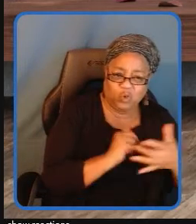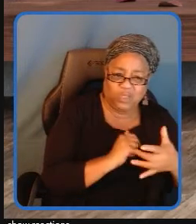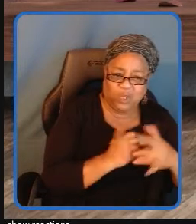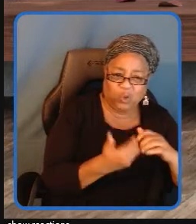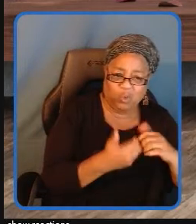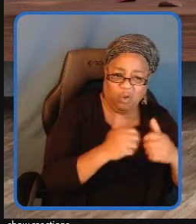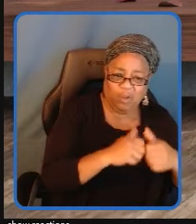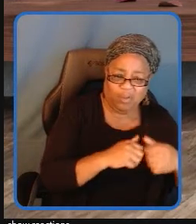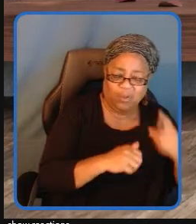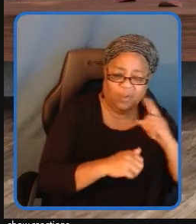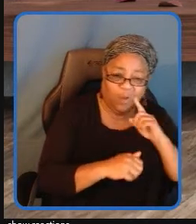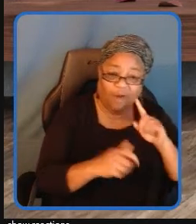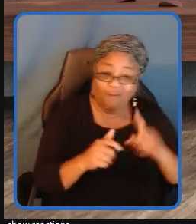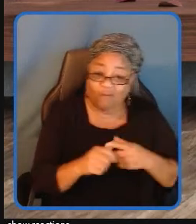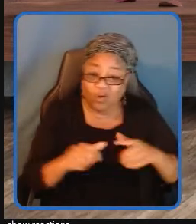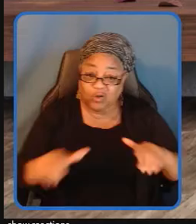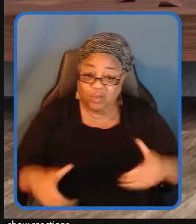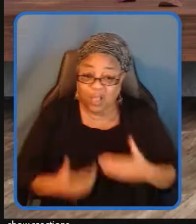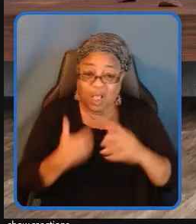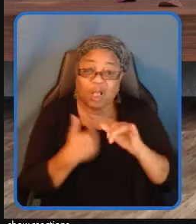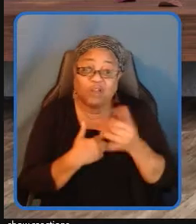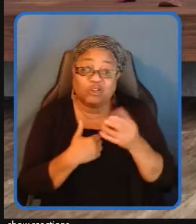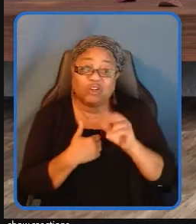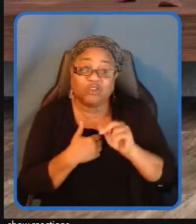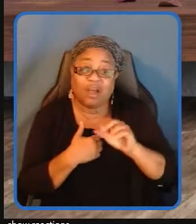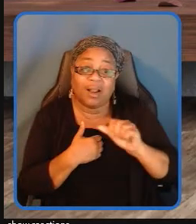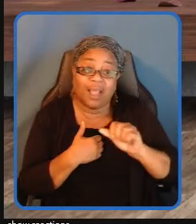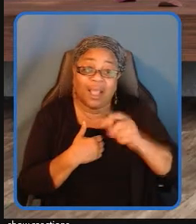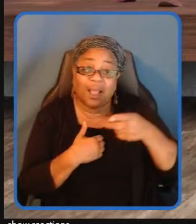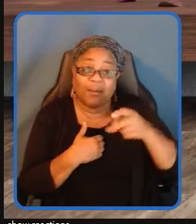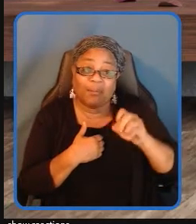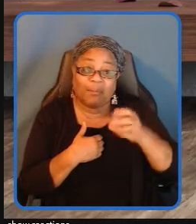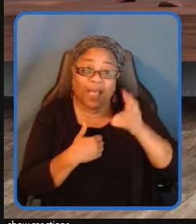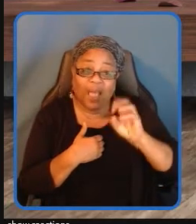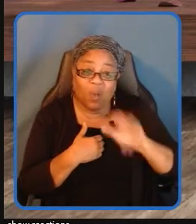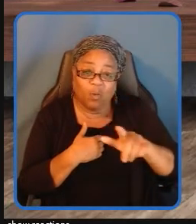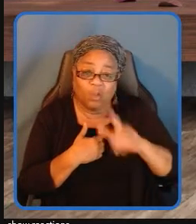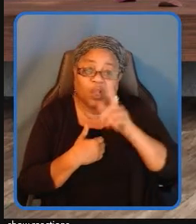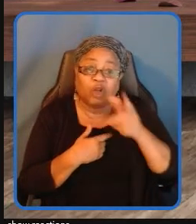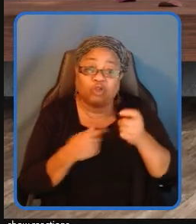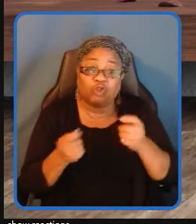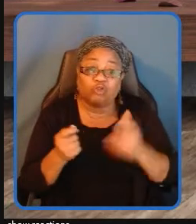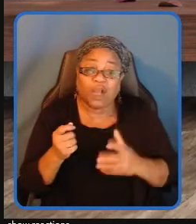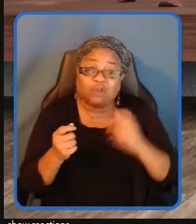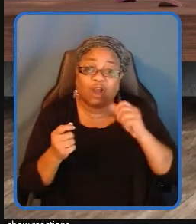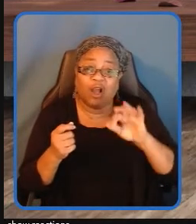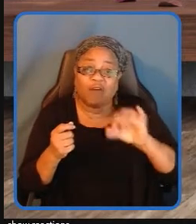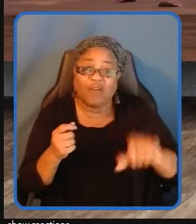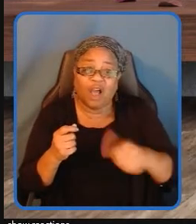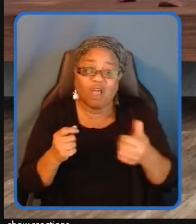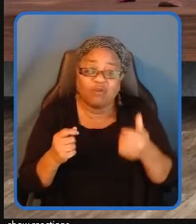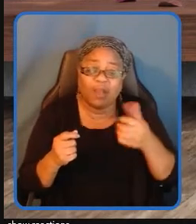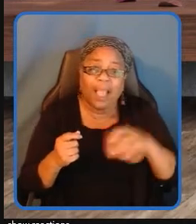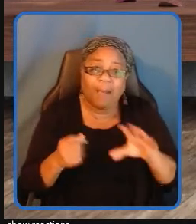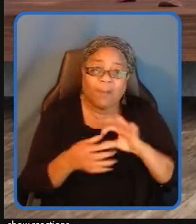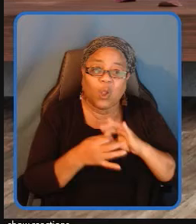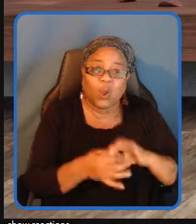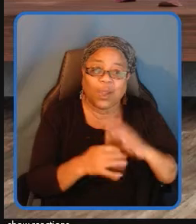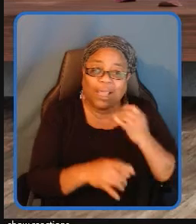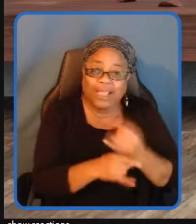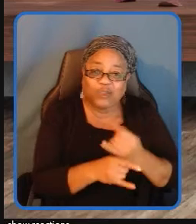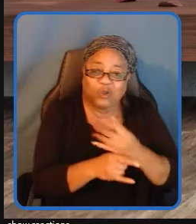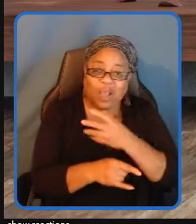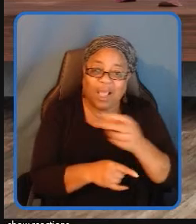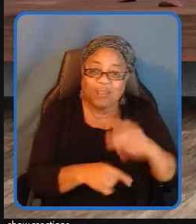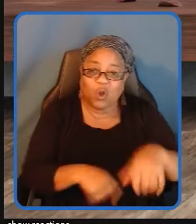first, let me introduce John A. Powell. He is the director of the Othering and Belonging Institute and the holder